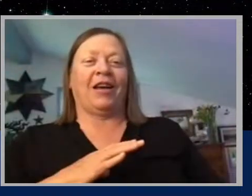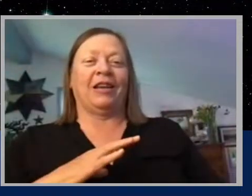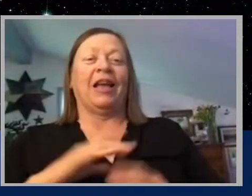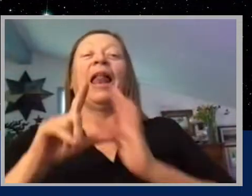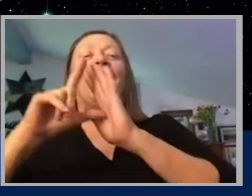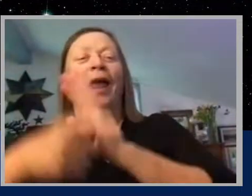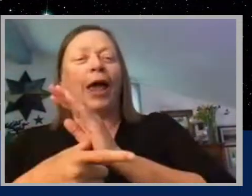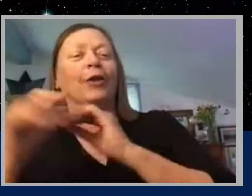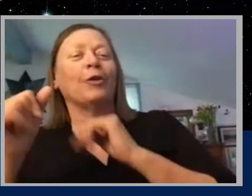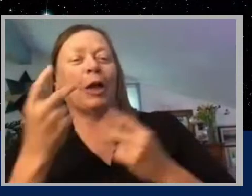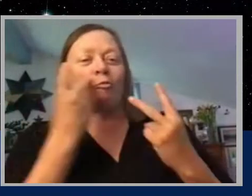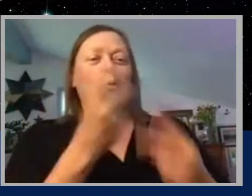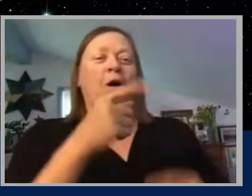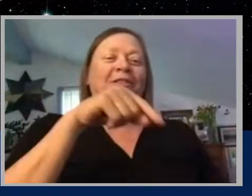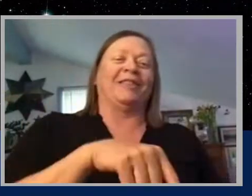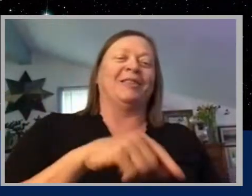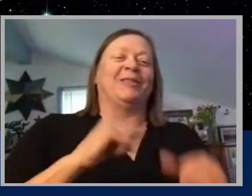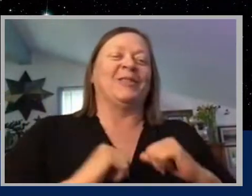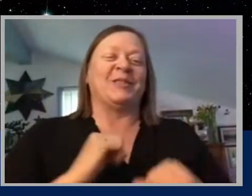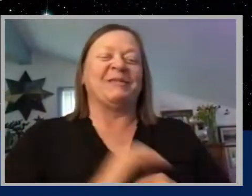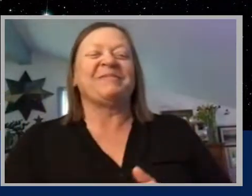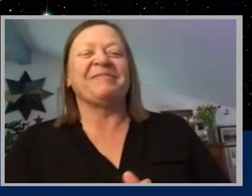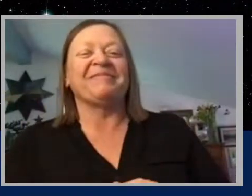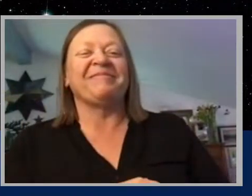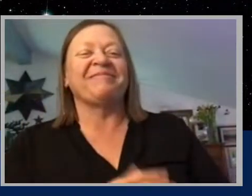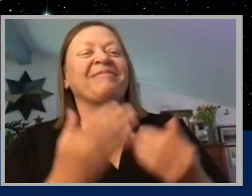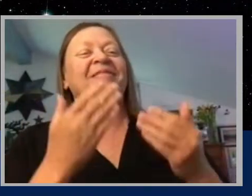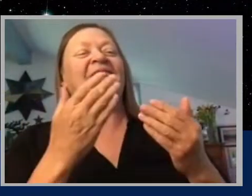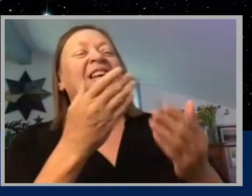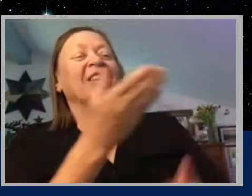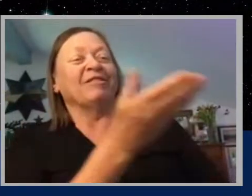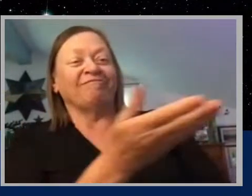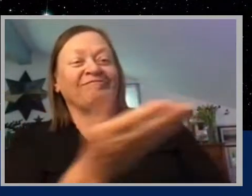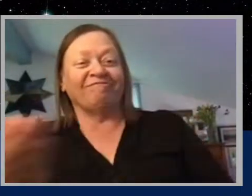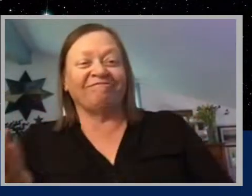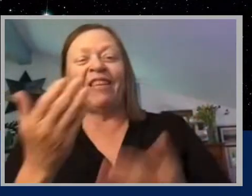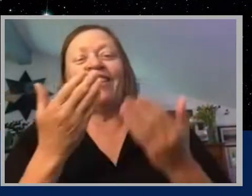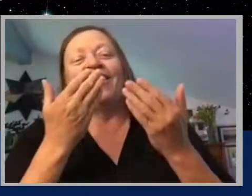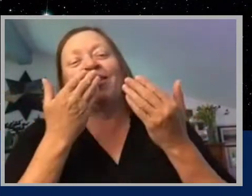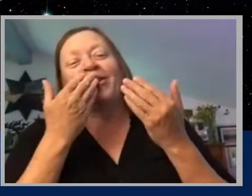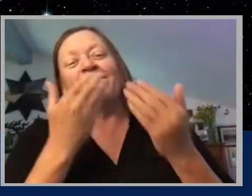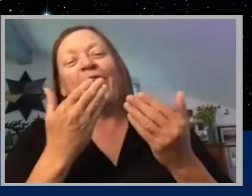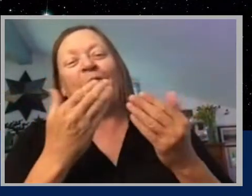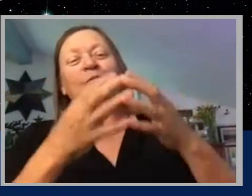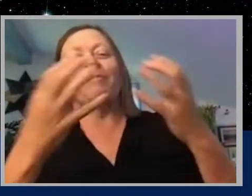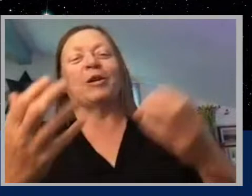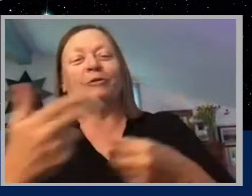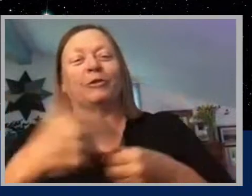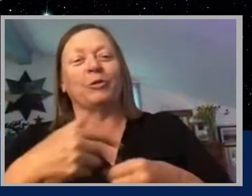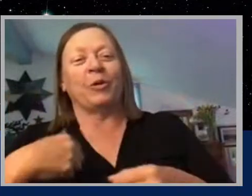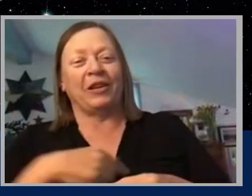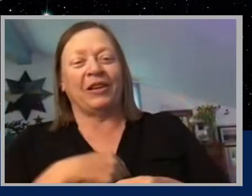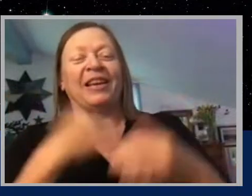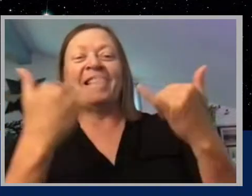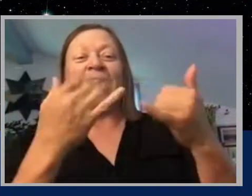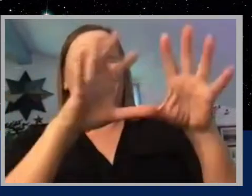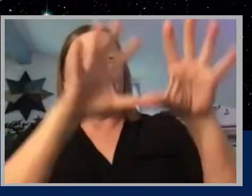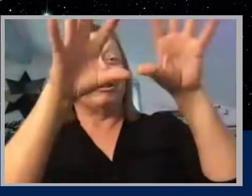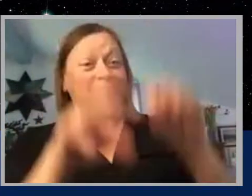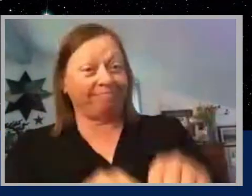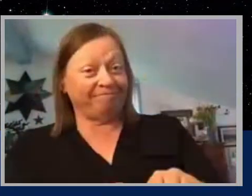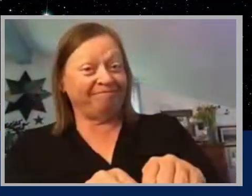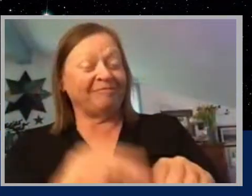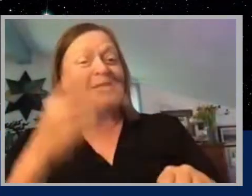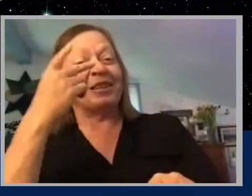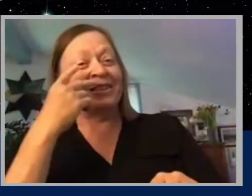coming up here shortly. But Sam Testa, Lily Villarreal, thank you so much for joining us. We will shut down the show for now, and we'll see you